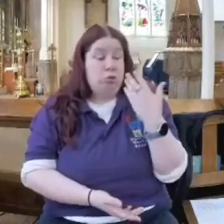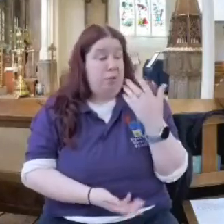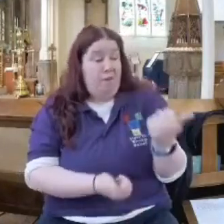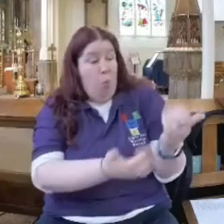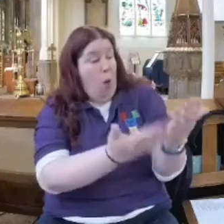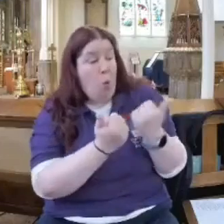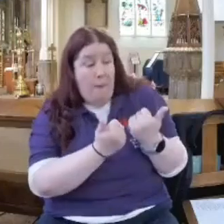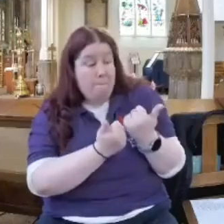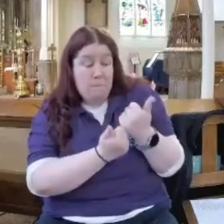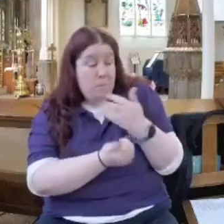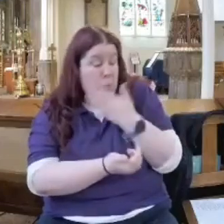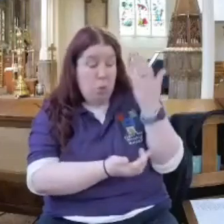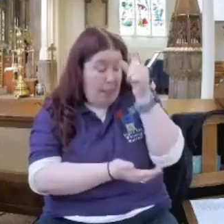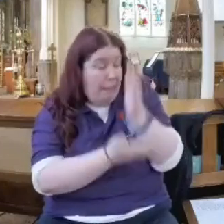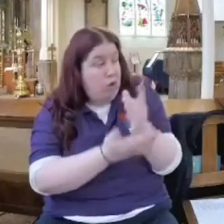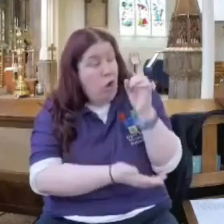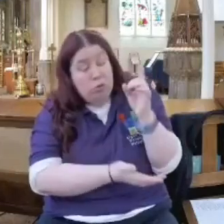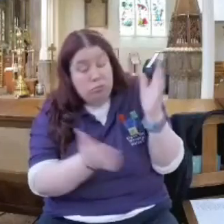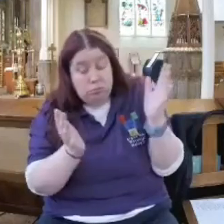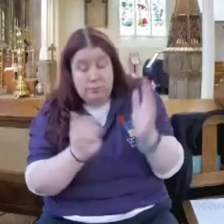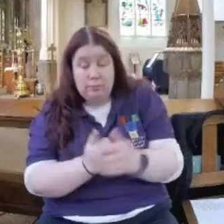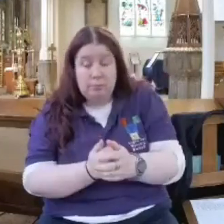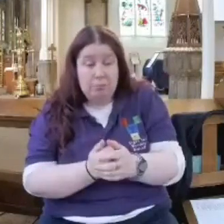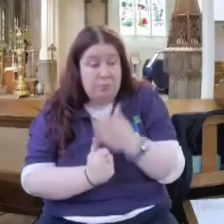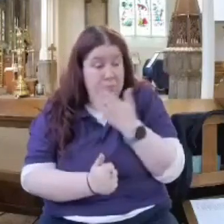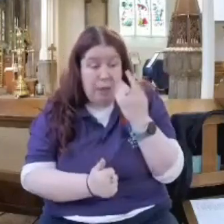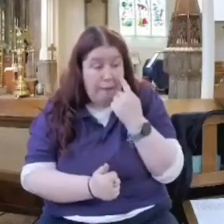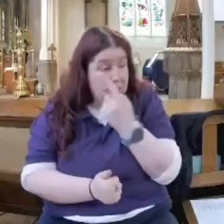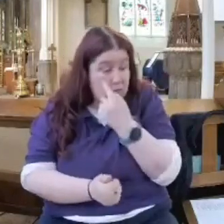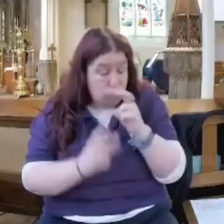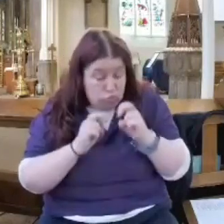mostly without examining any evidence.